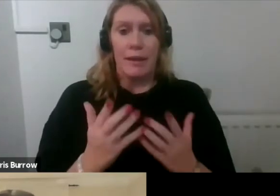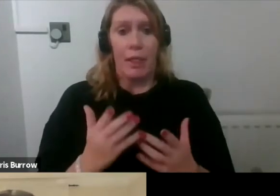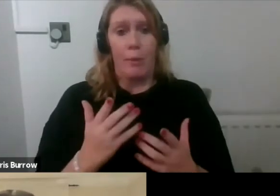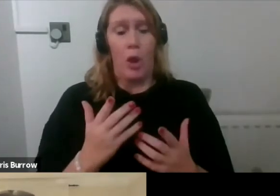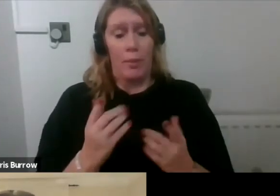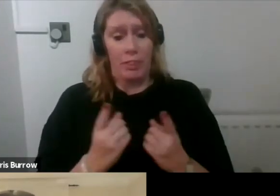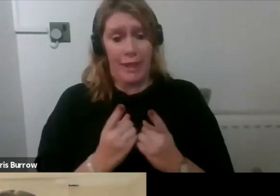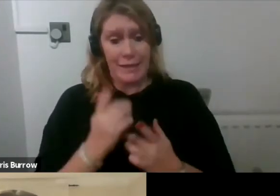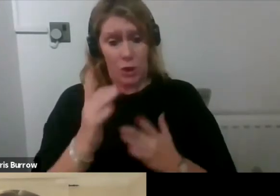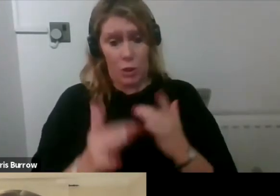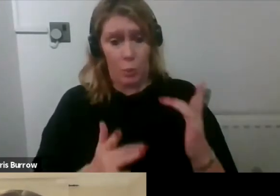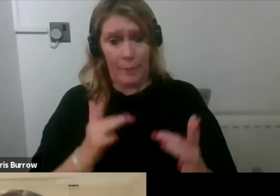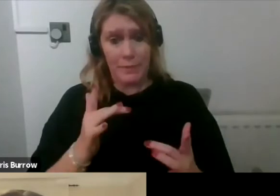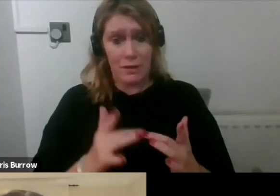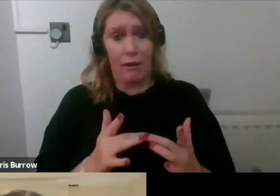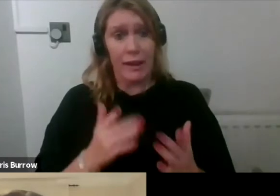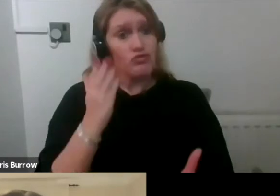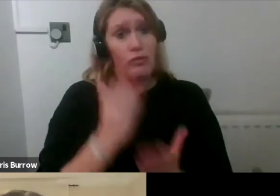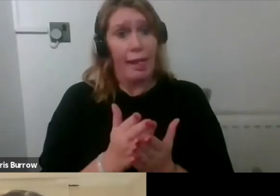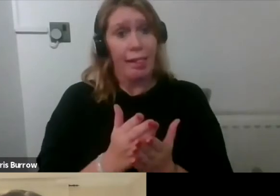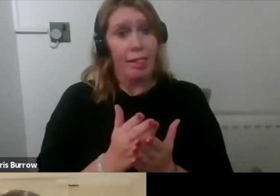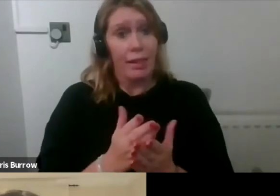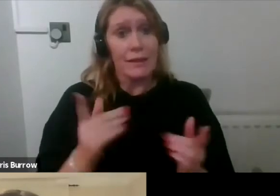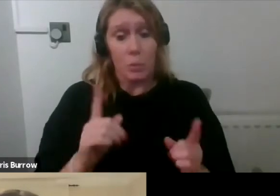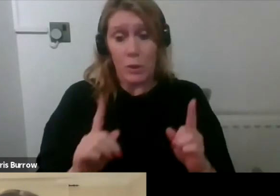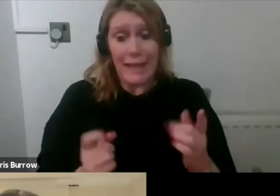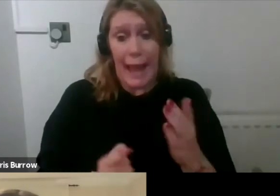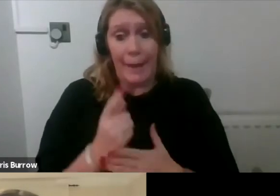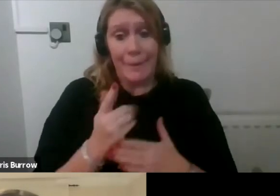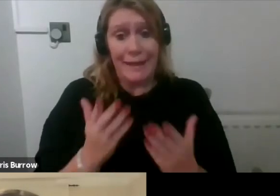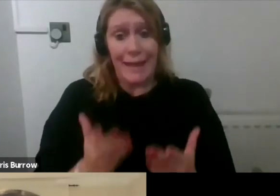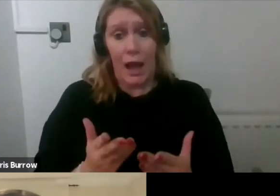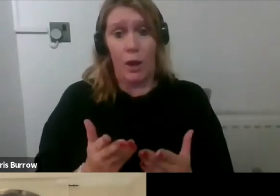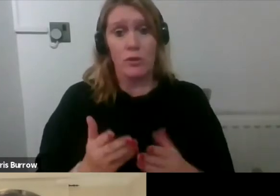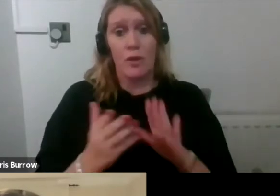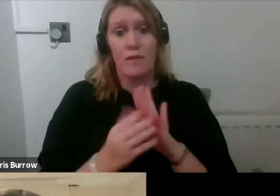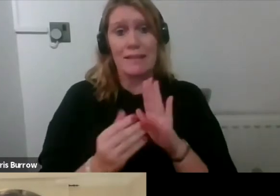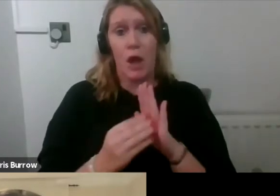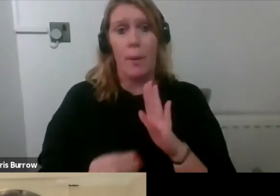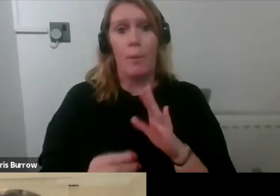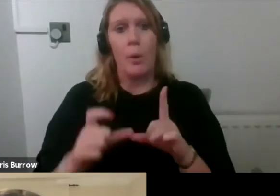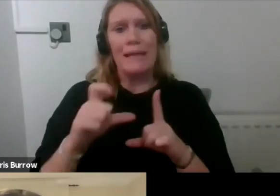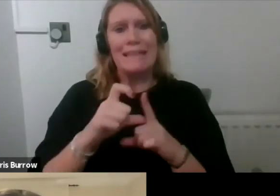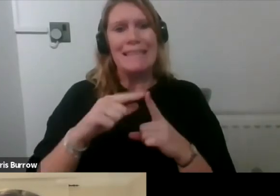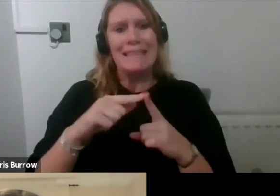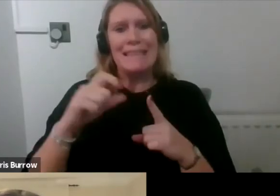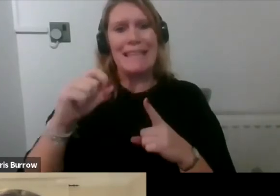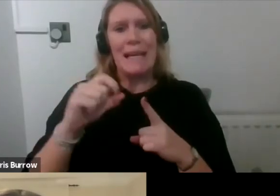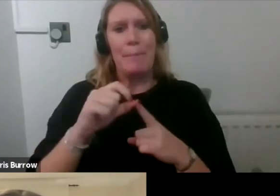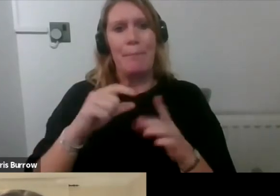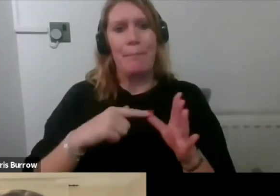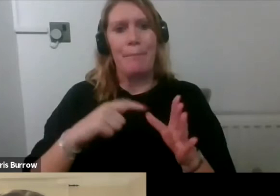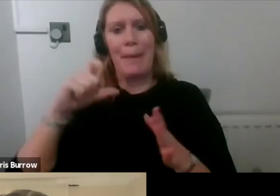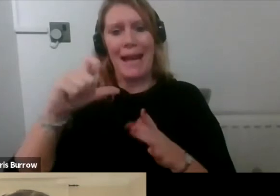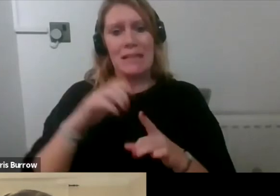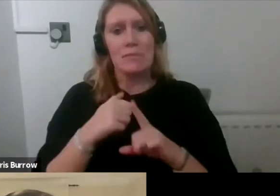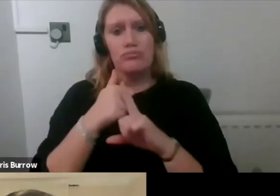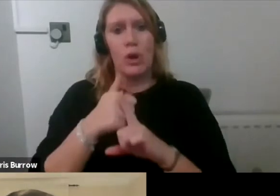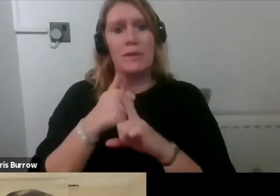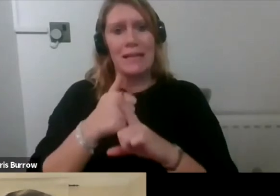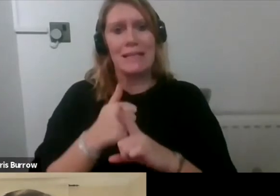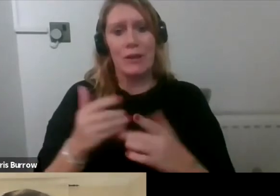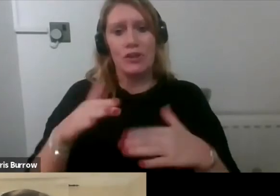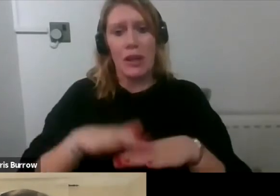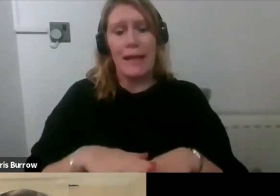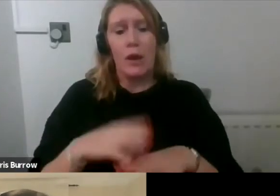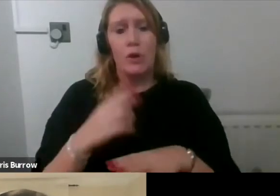an embedded link from YouTube, which is a protest by DPAC being shut down in 2016, and the